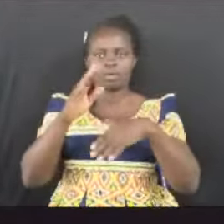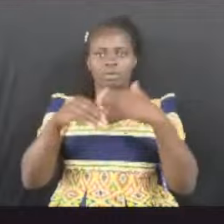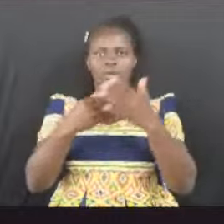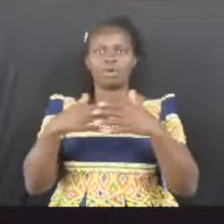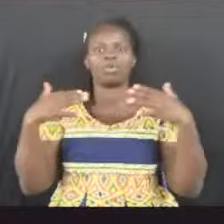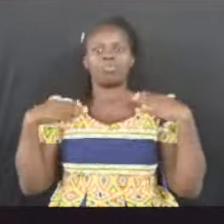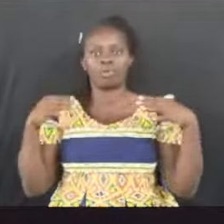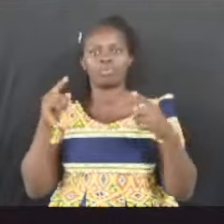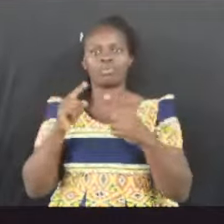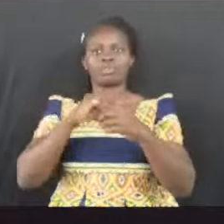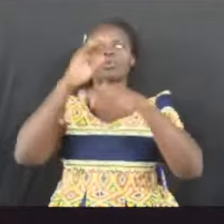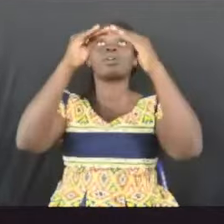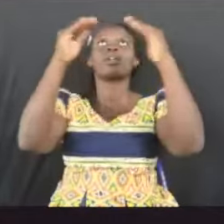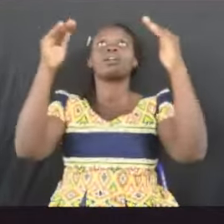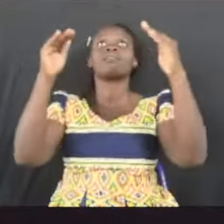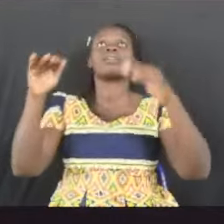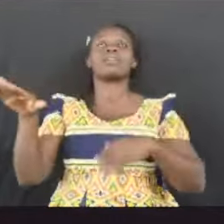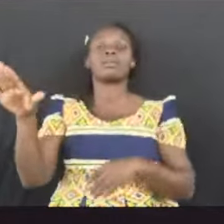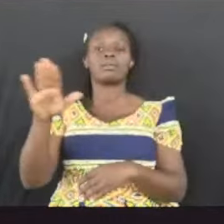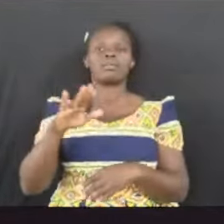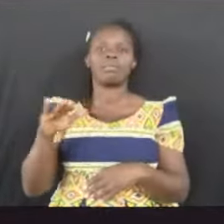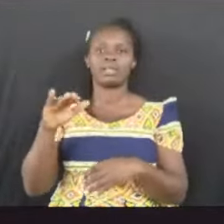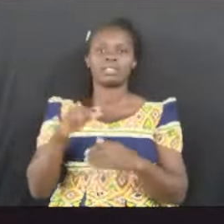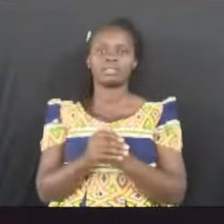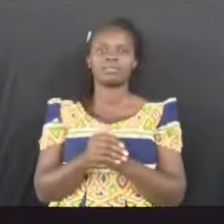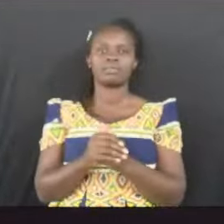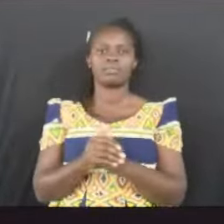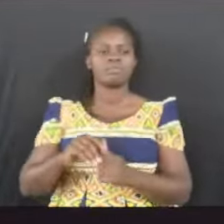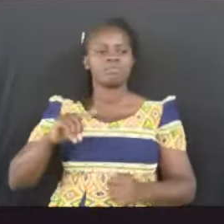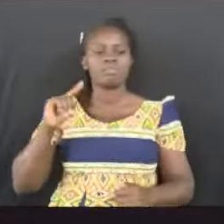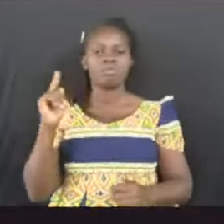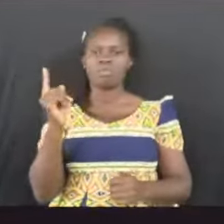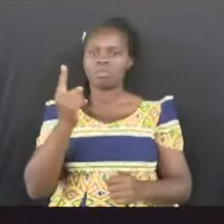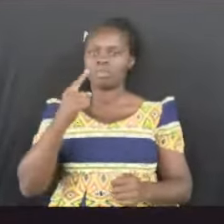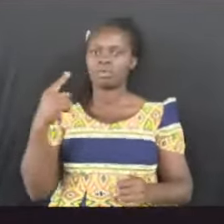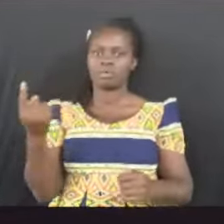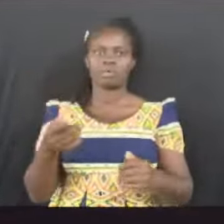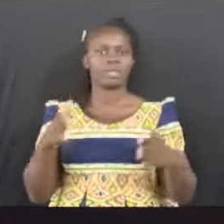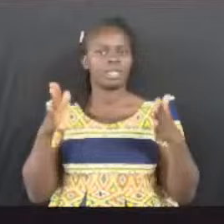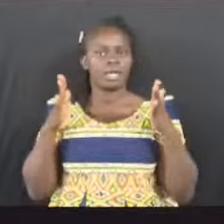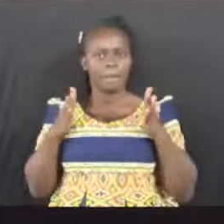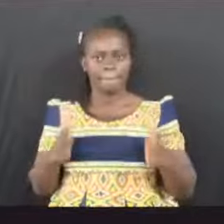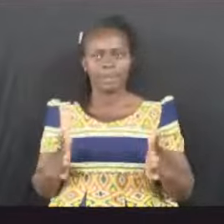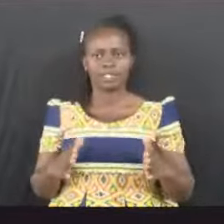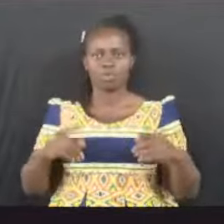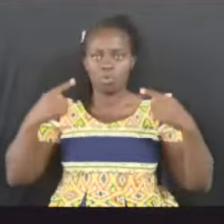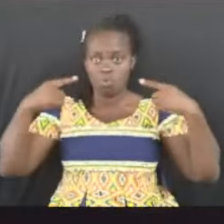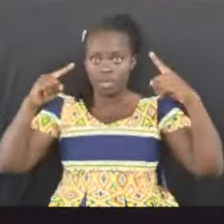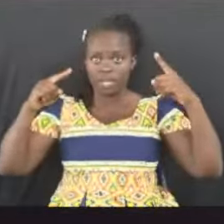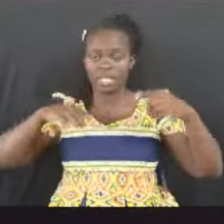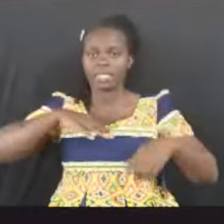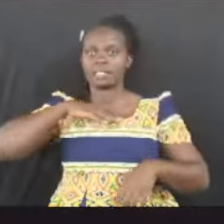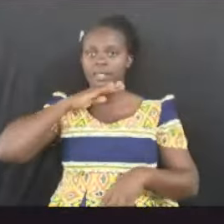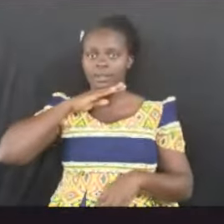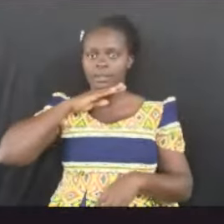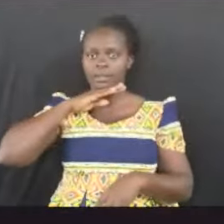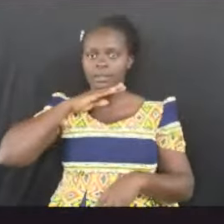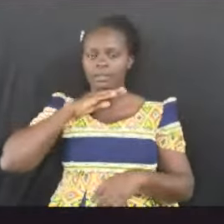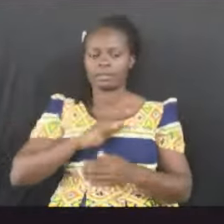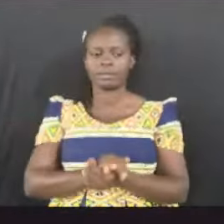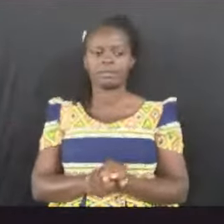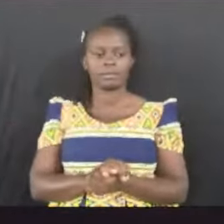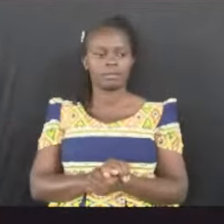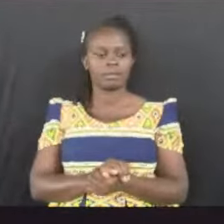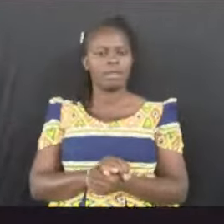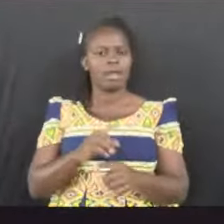he is the only one who can do that. Why? He is the only one who has conquered death. Now, but there